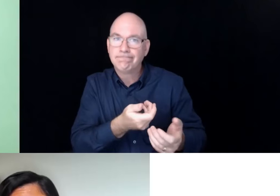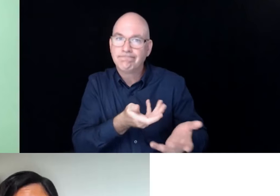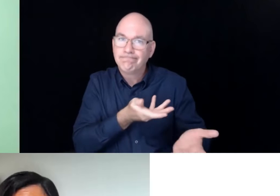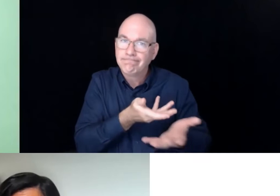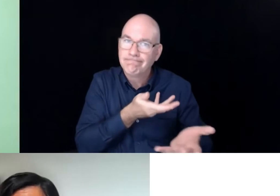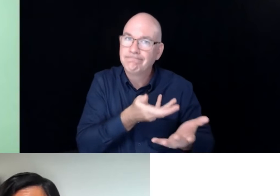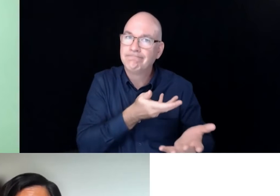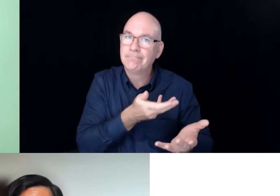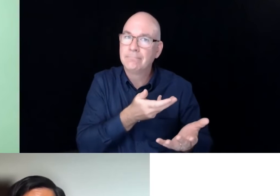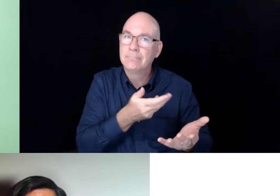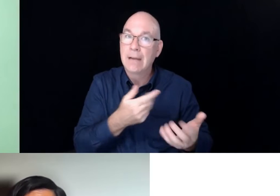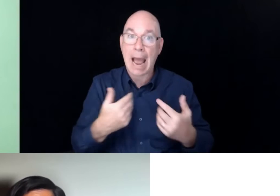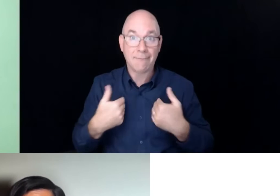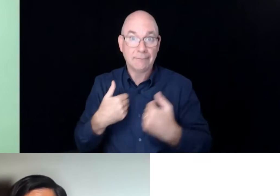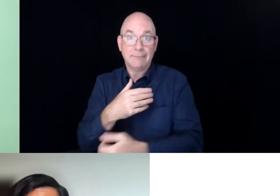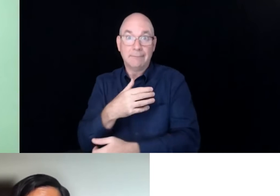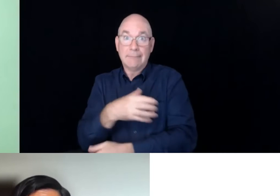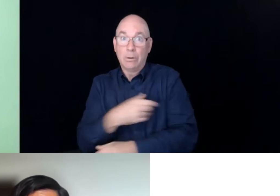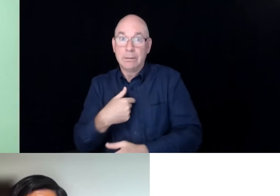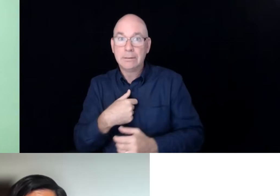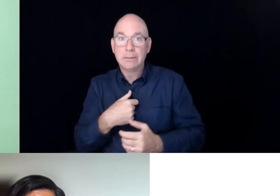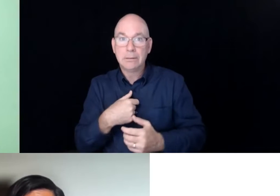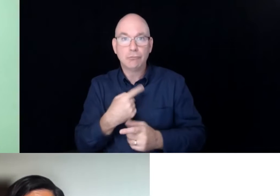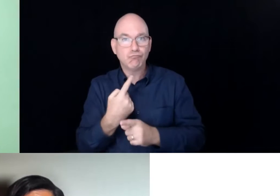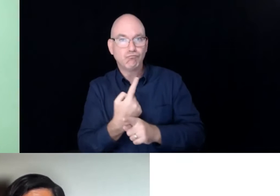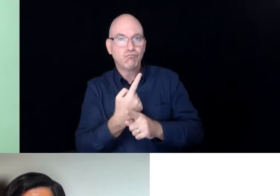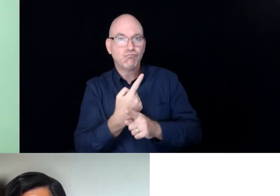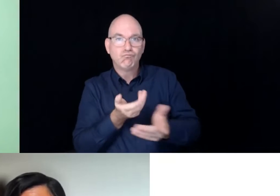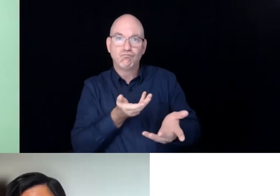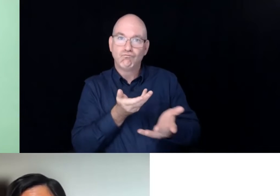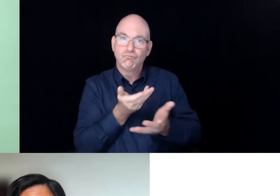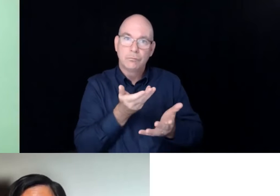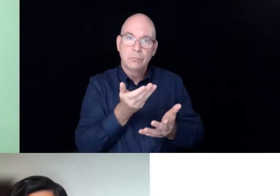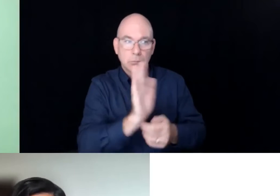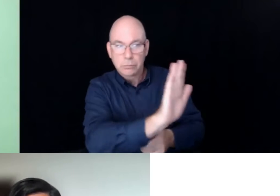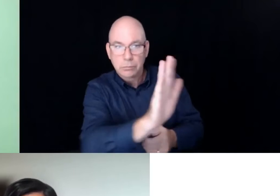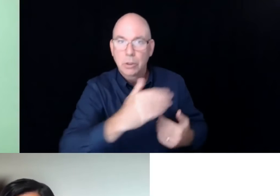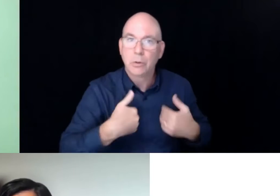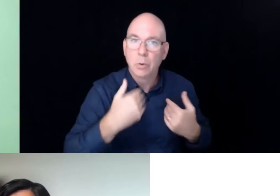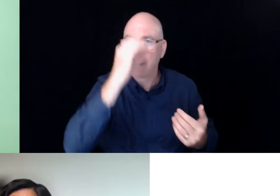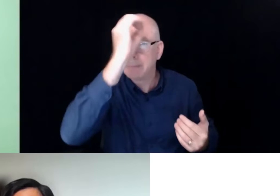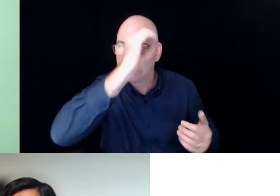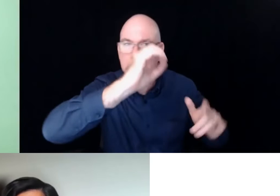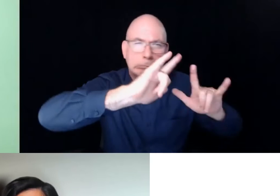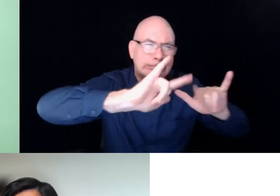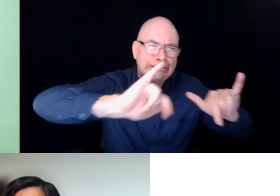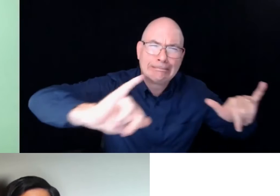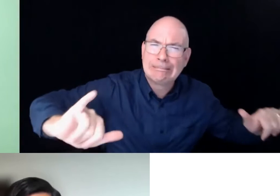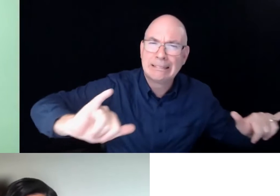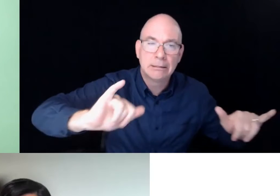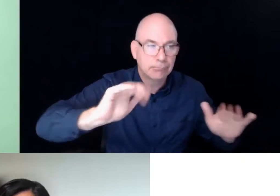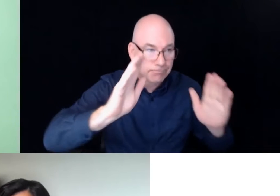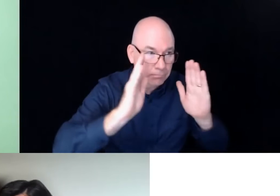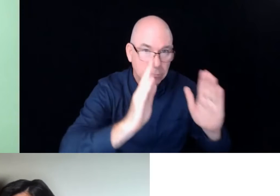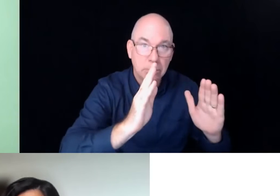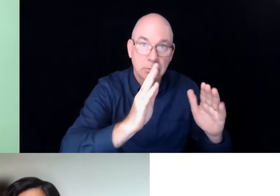the power that I yield and to be receptive to the voices and opinions of youth and all their diversity, whether or not they are in